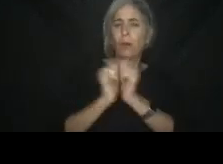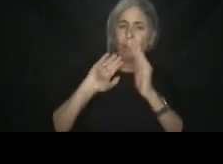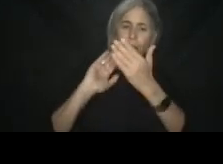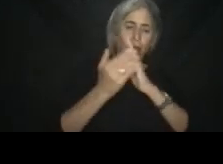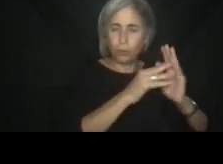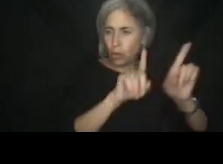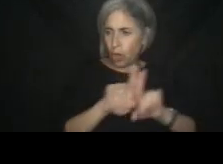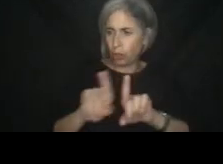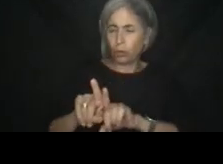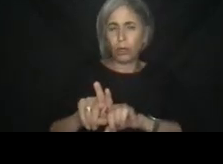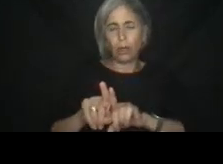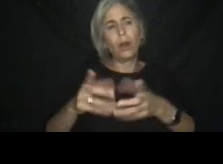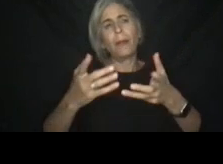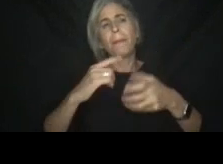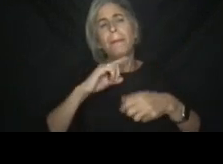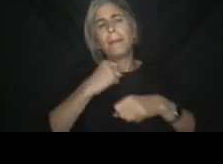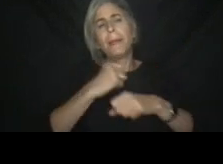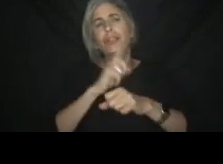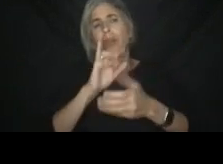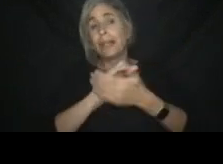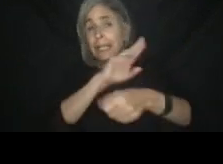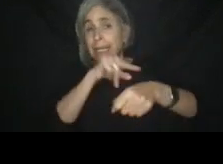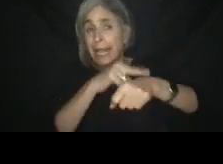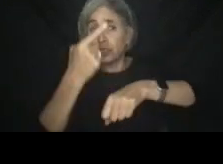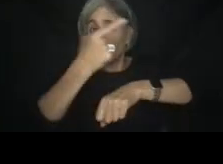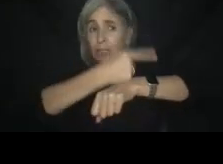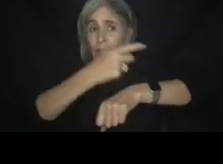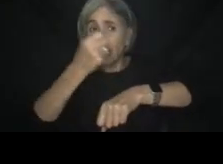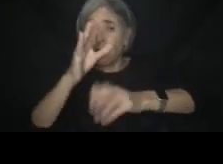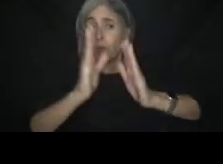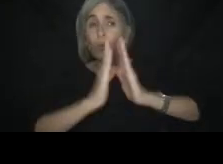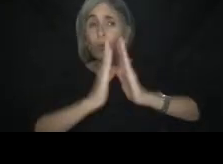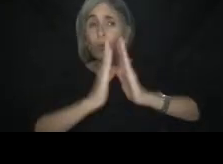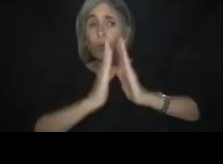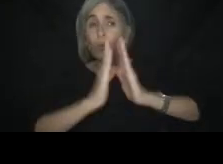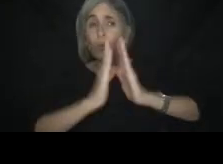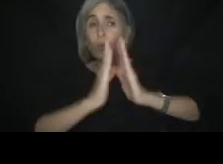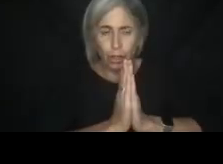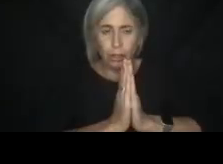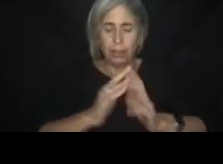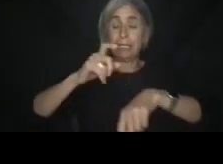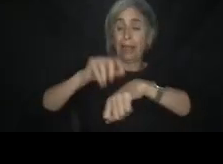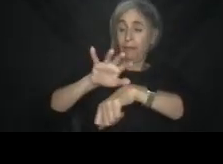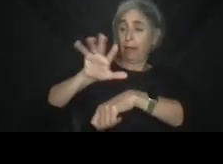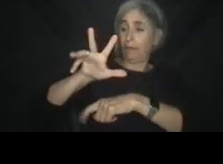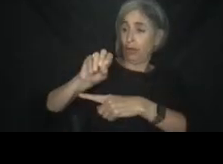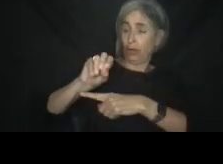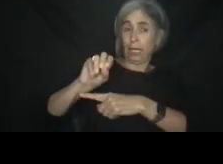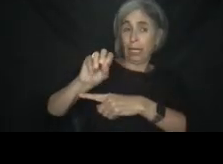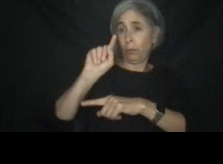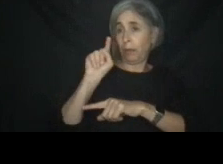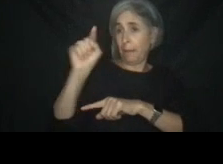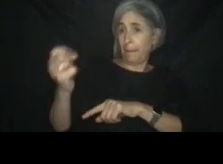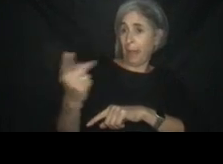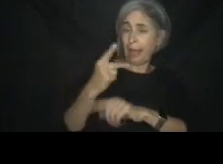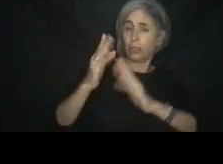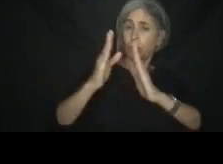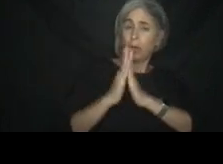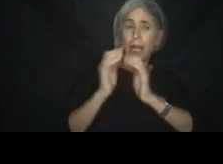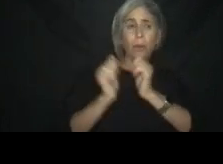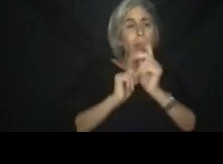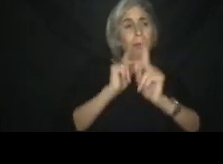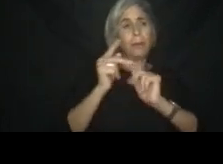just making sure that we know that it's a national day of prayer. And at 5:30, we'll be back there to pray with members from the